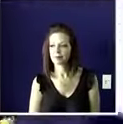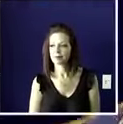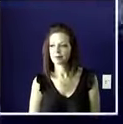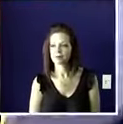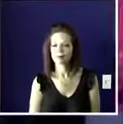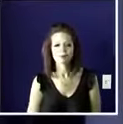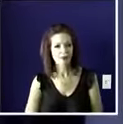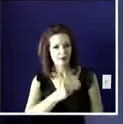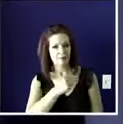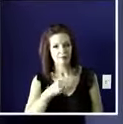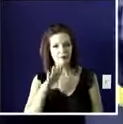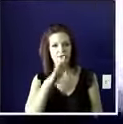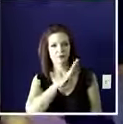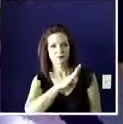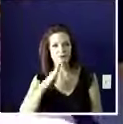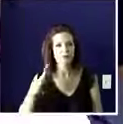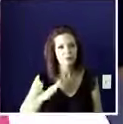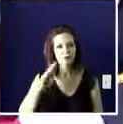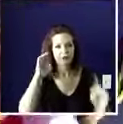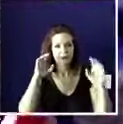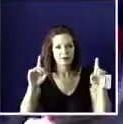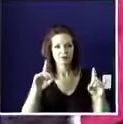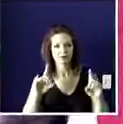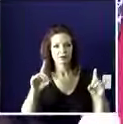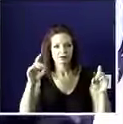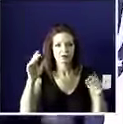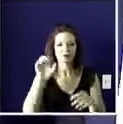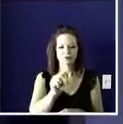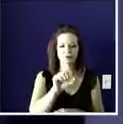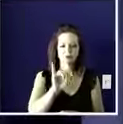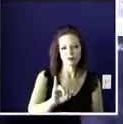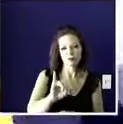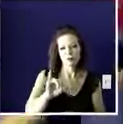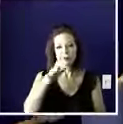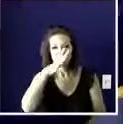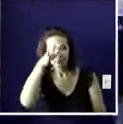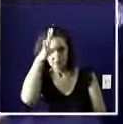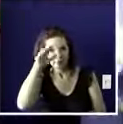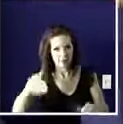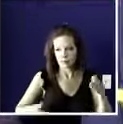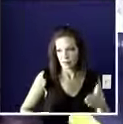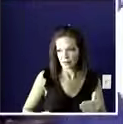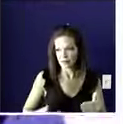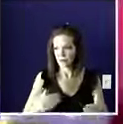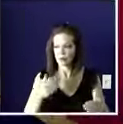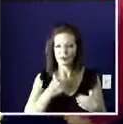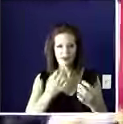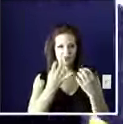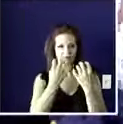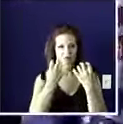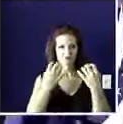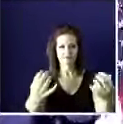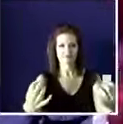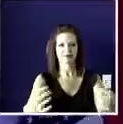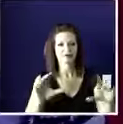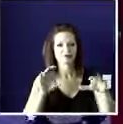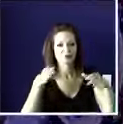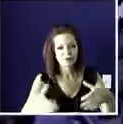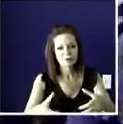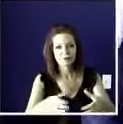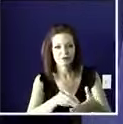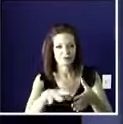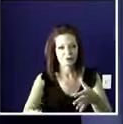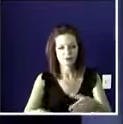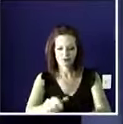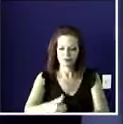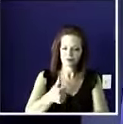Members of the Board of Education, Dr. Kinder, district leadership, parents, guests, we have seated before us today a group of students who have